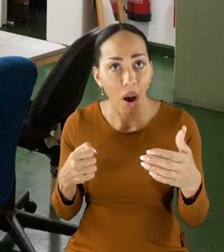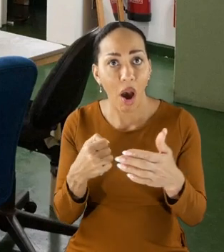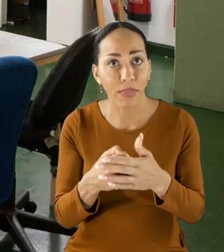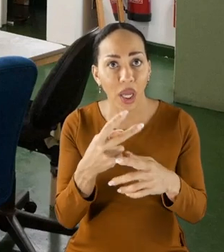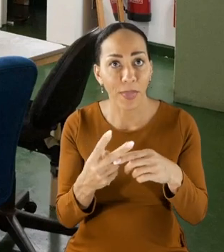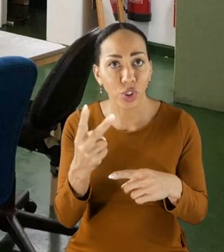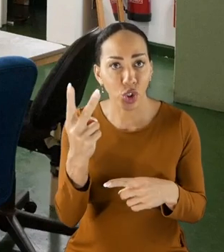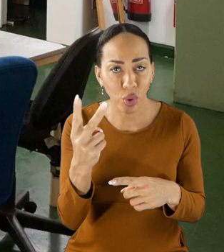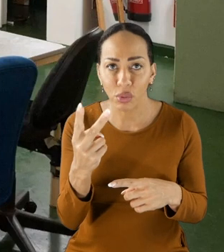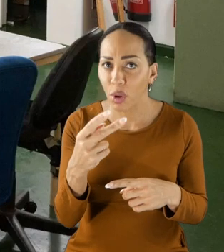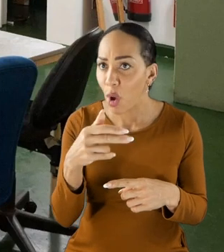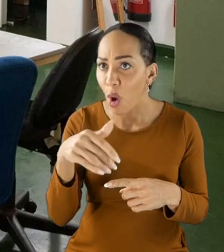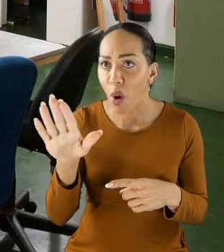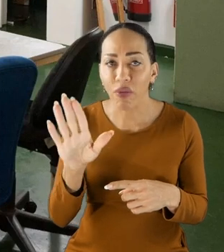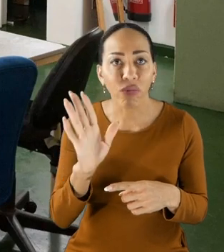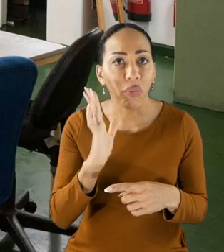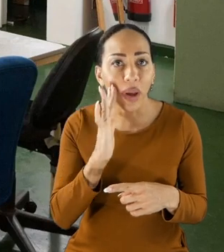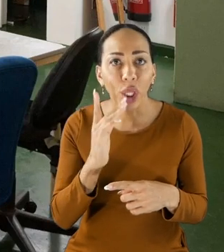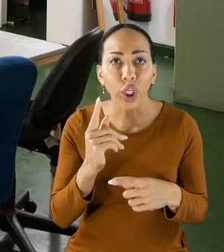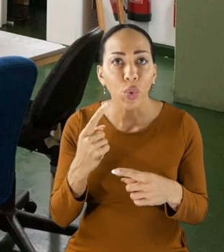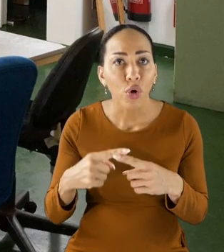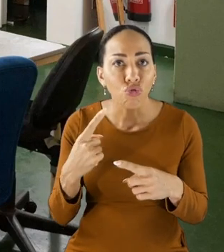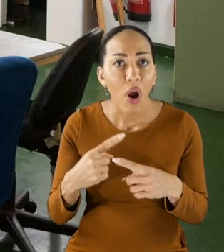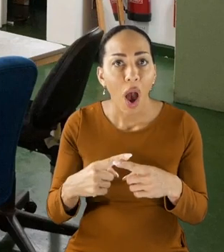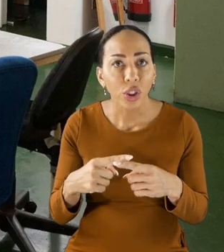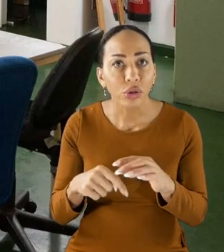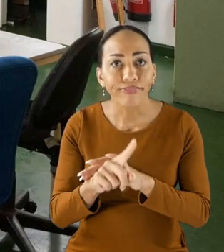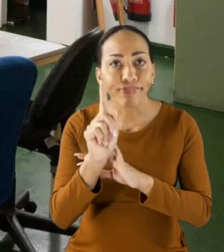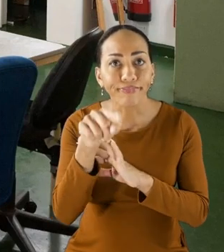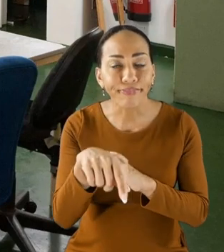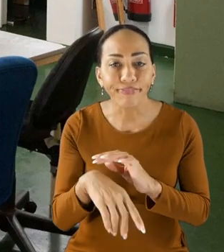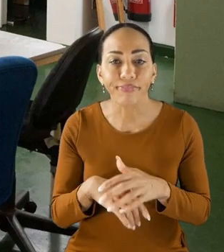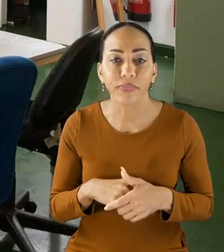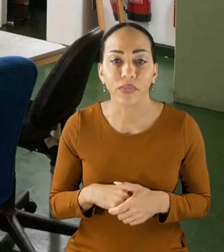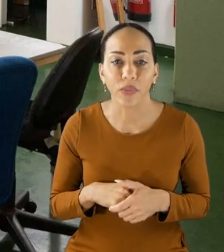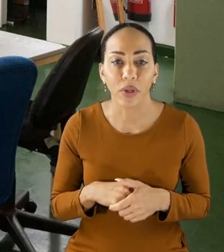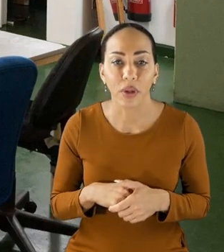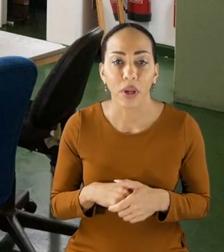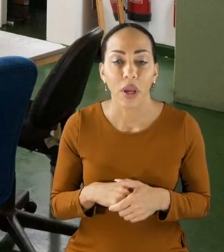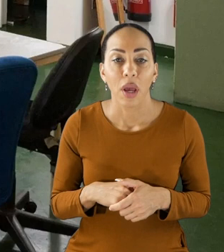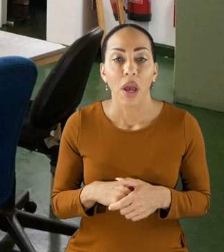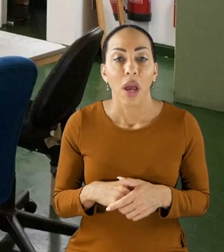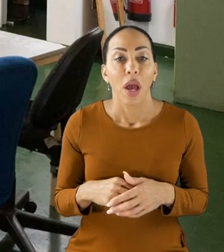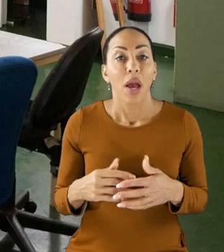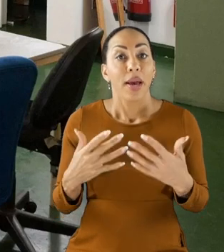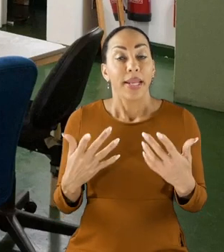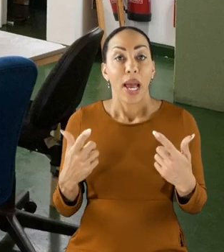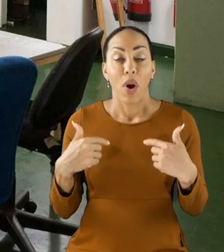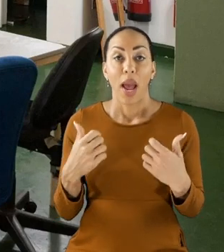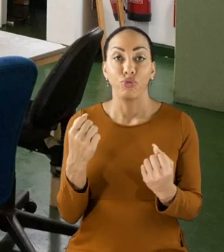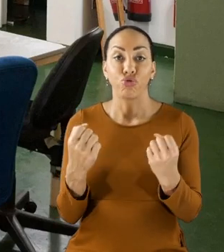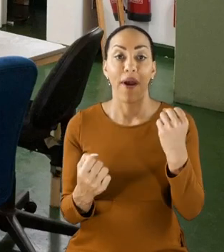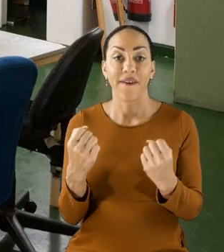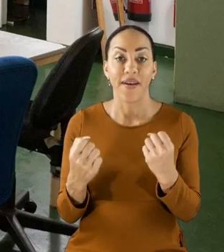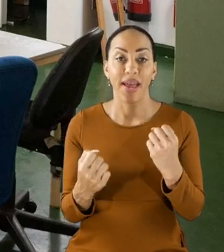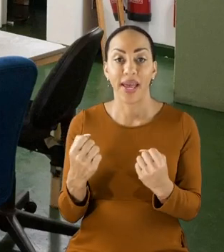until 2:30, or do you have, what sort of time do you have to move? Are you in a rush to go somewhere else straight after this? Now that